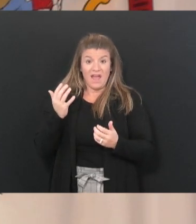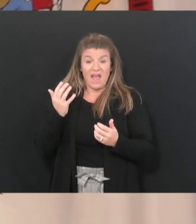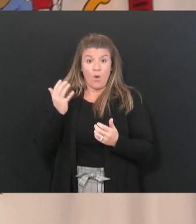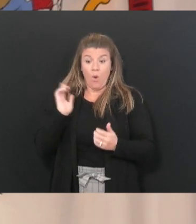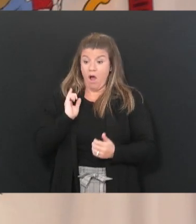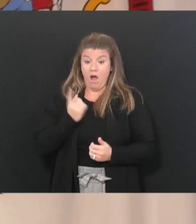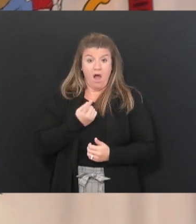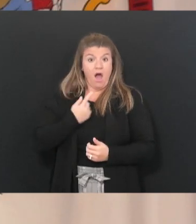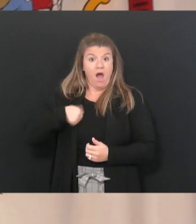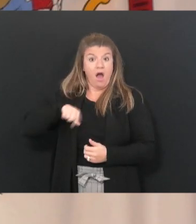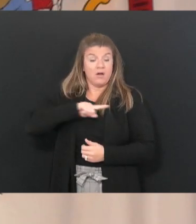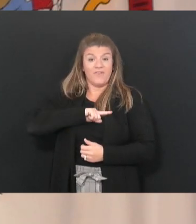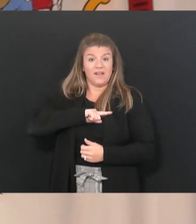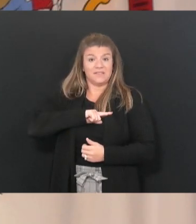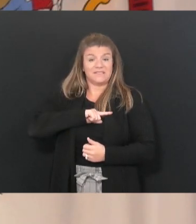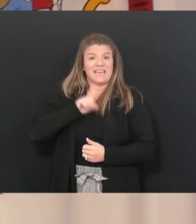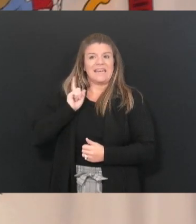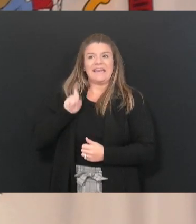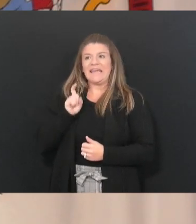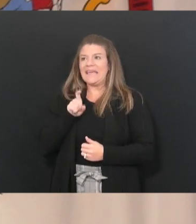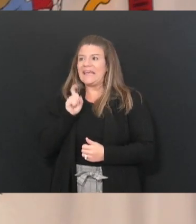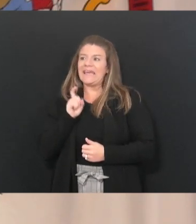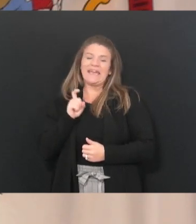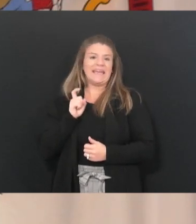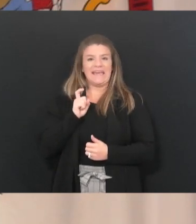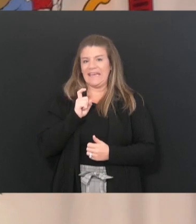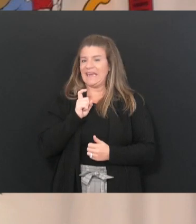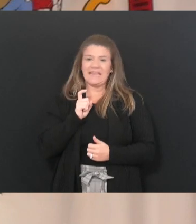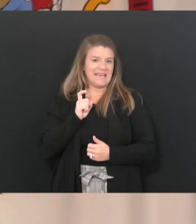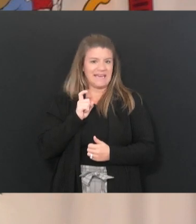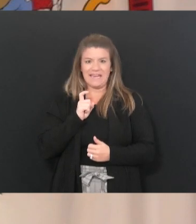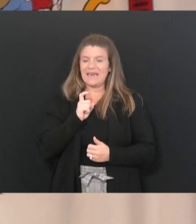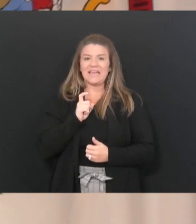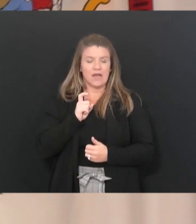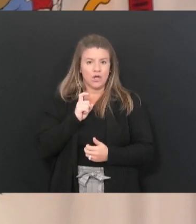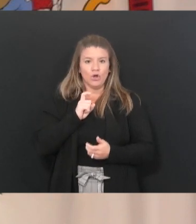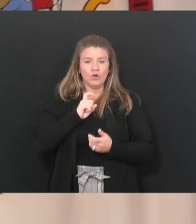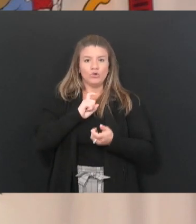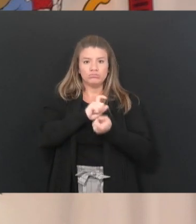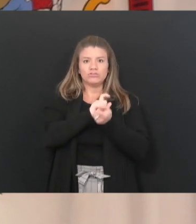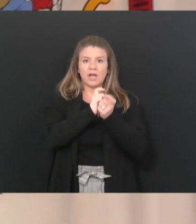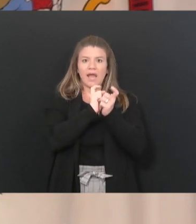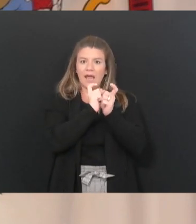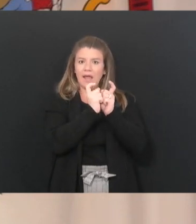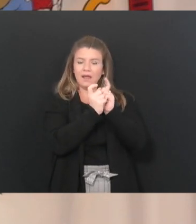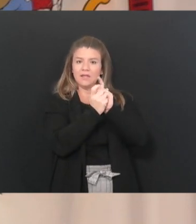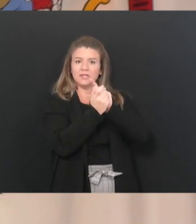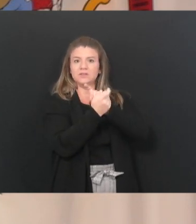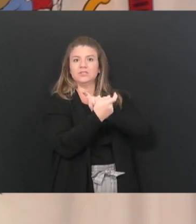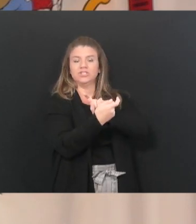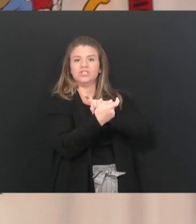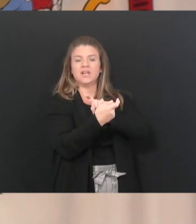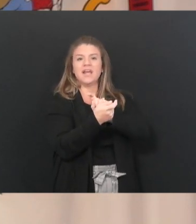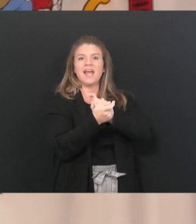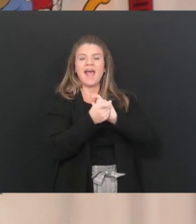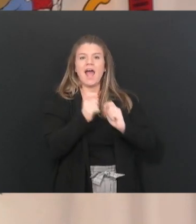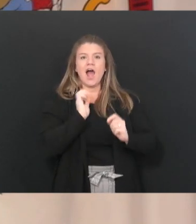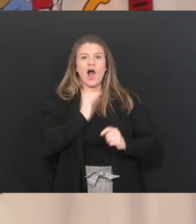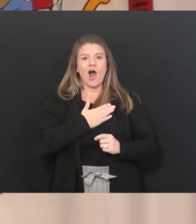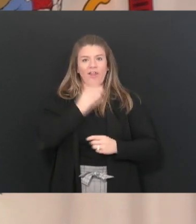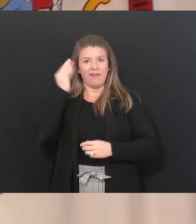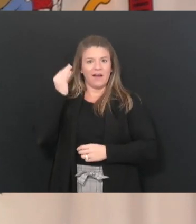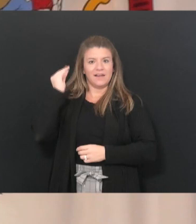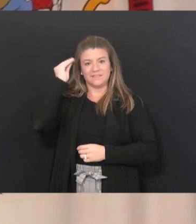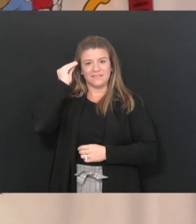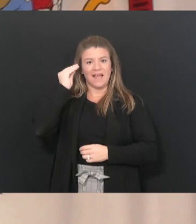we need to some way transition out of this disease and getting our engine back going and go back to